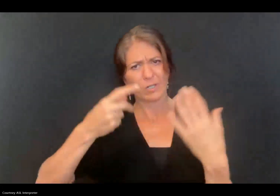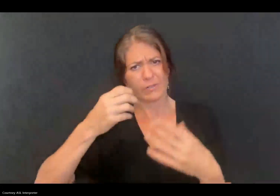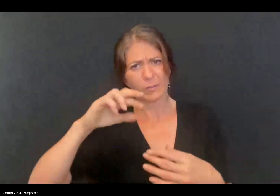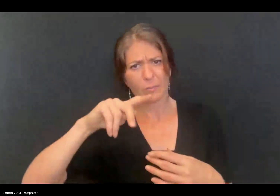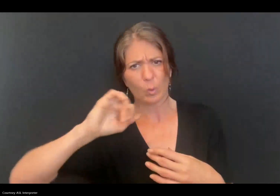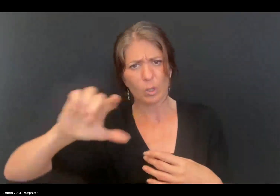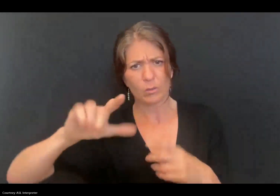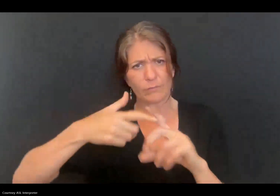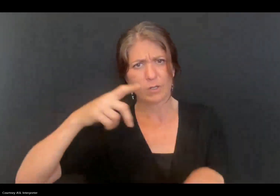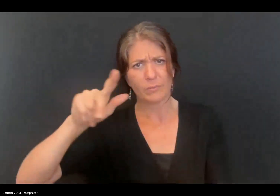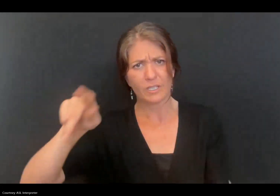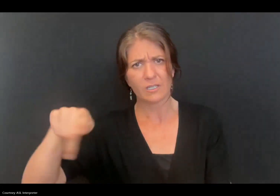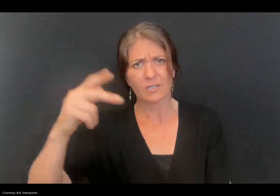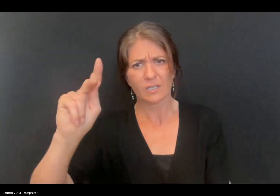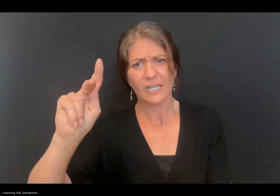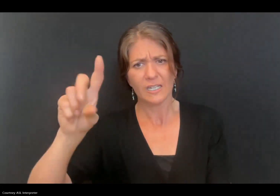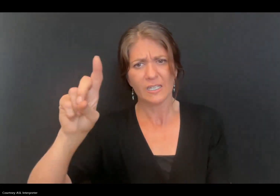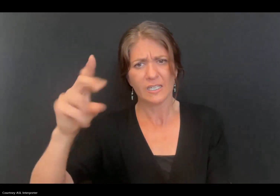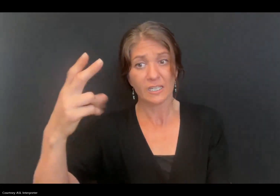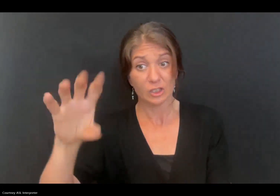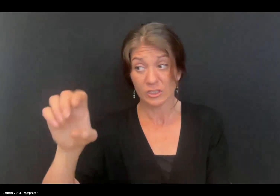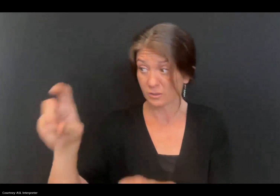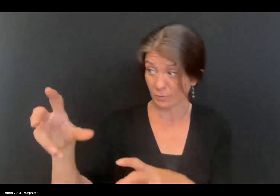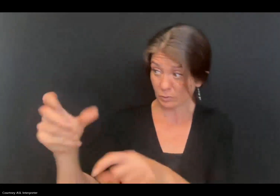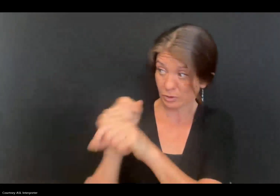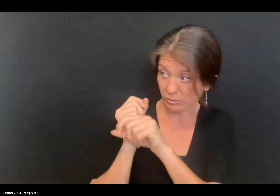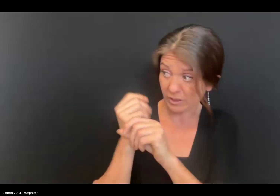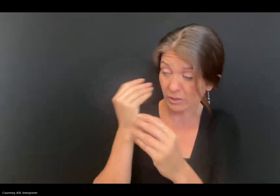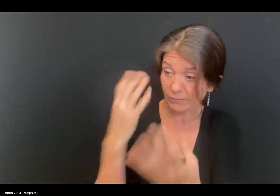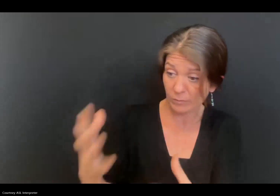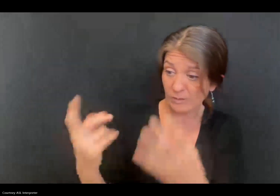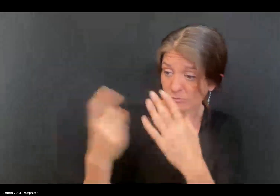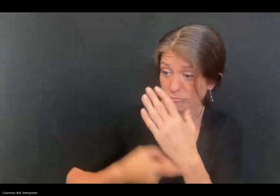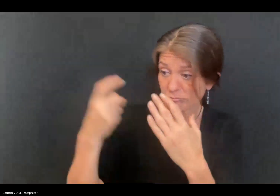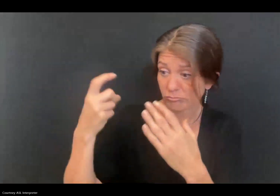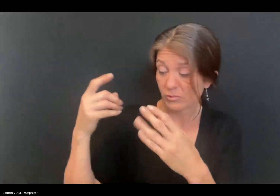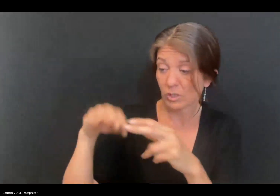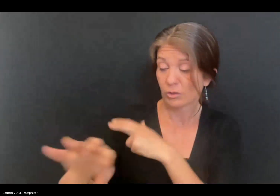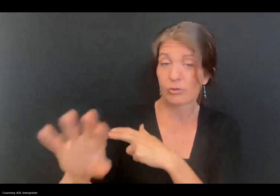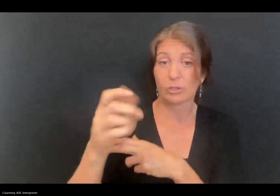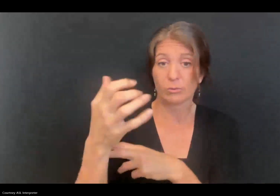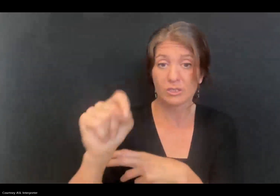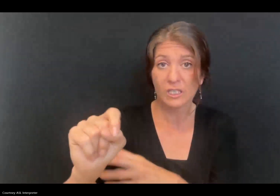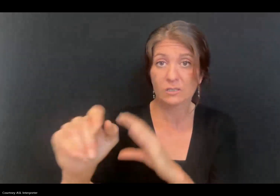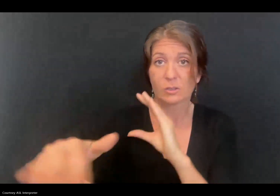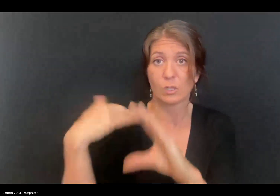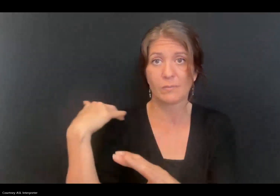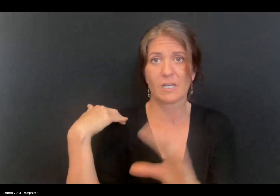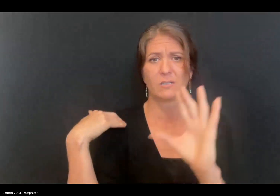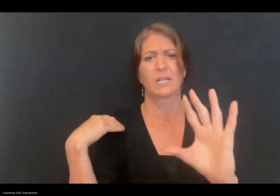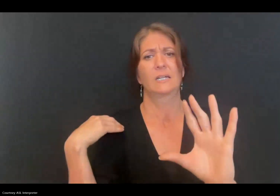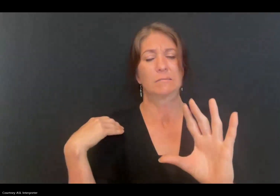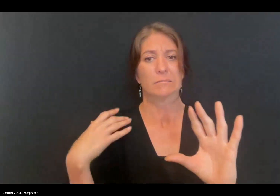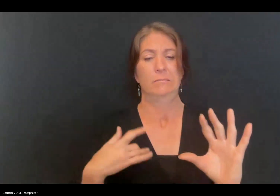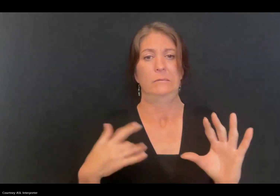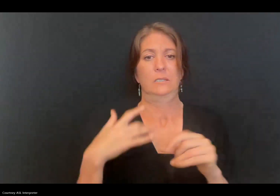to get information automatically via text or emails. I'm, like I say, it's creating a little